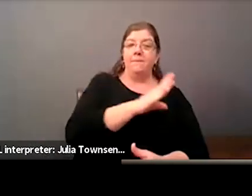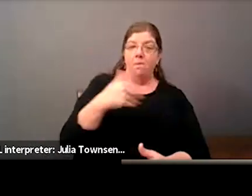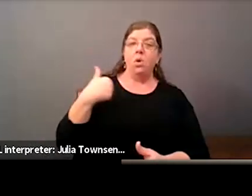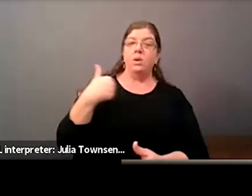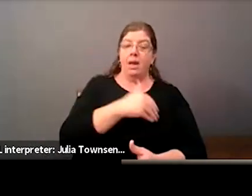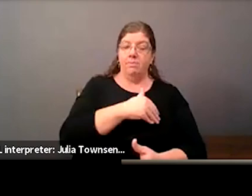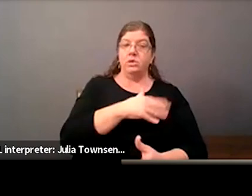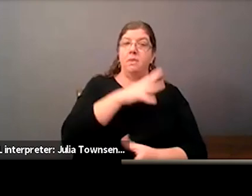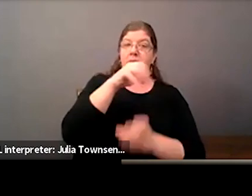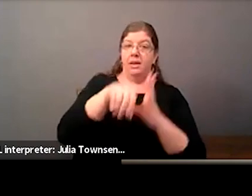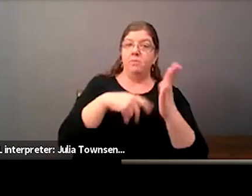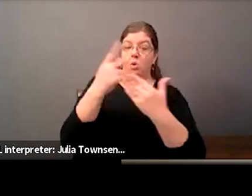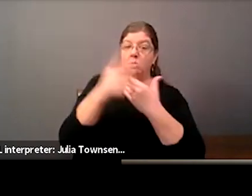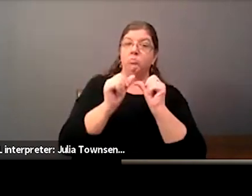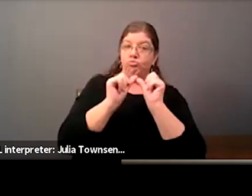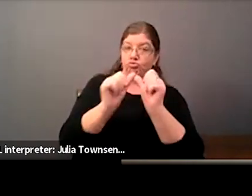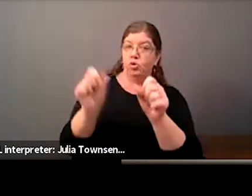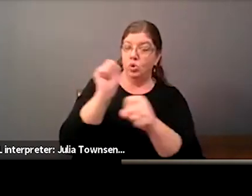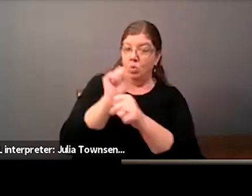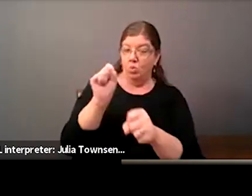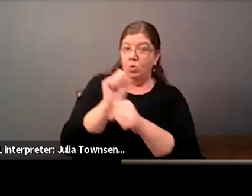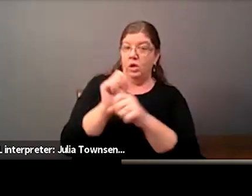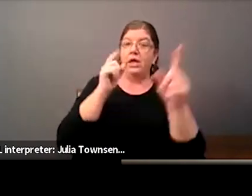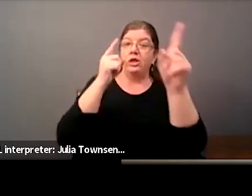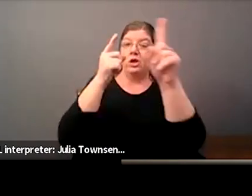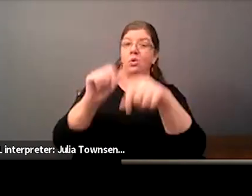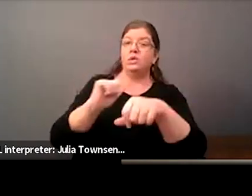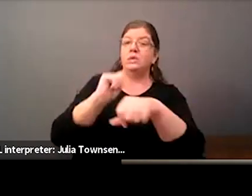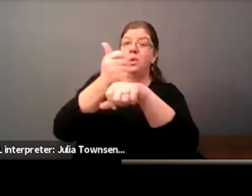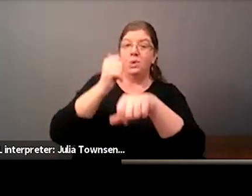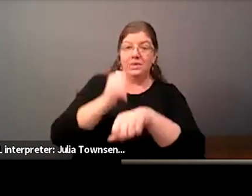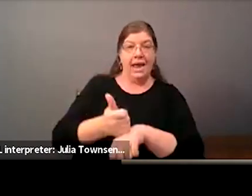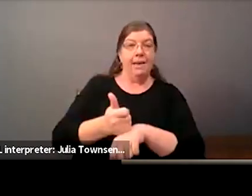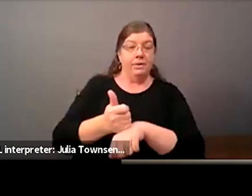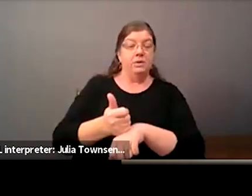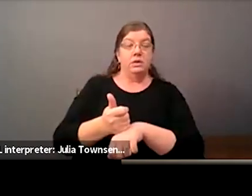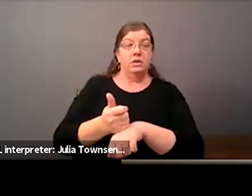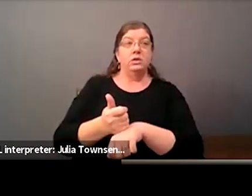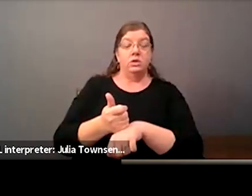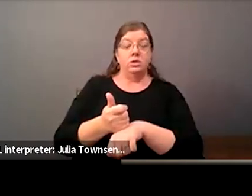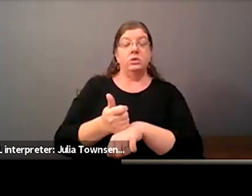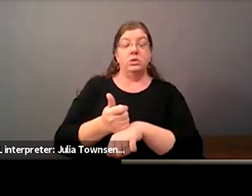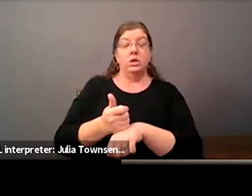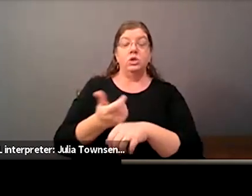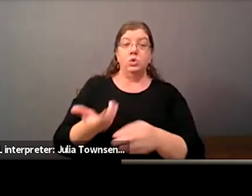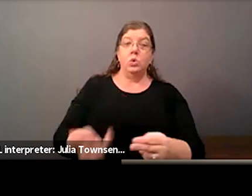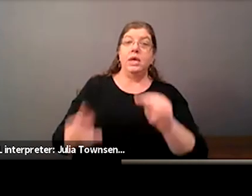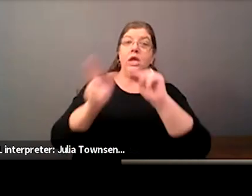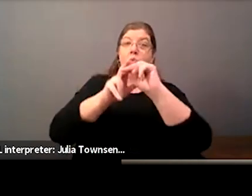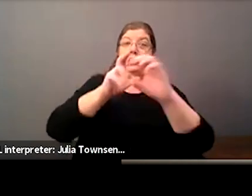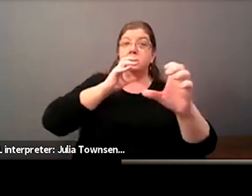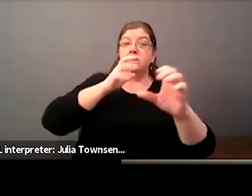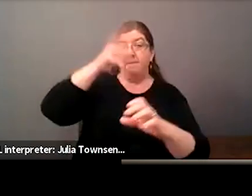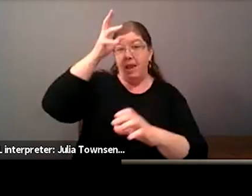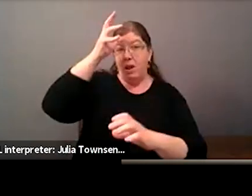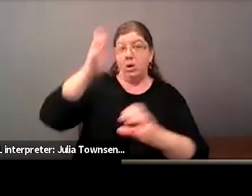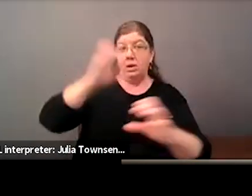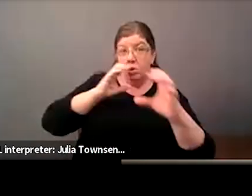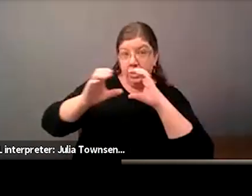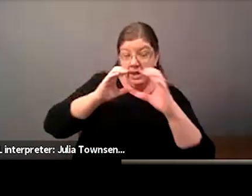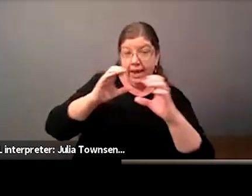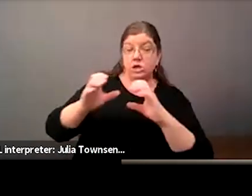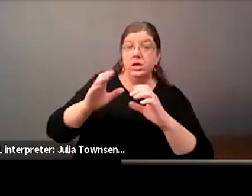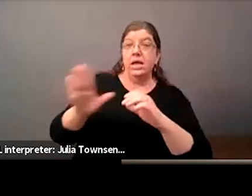to continue with the work and the the goals that we established which increasing parent communication in the home